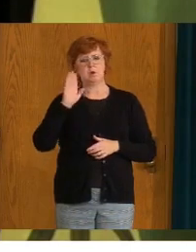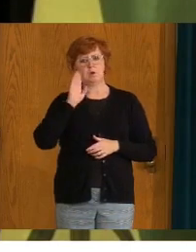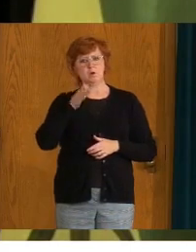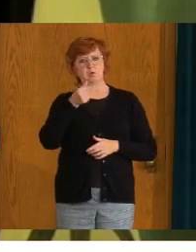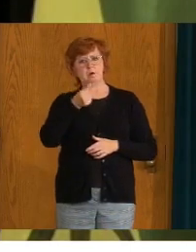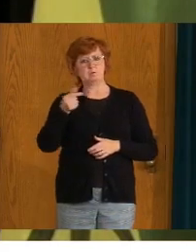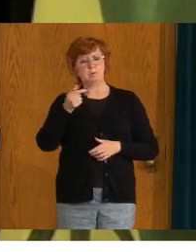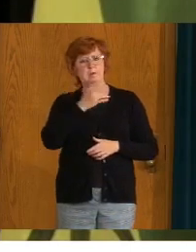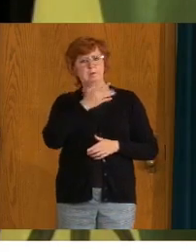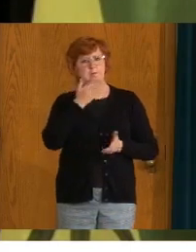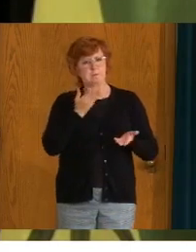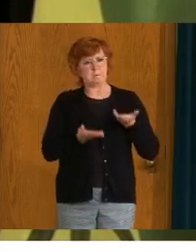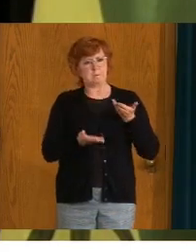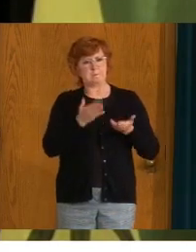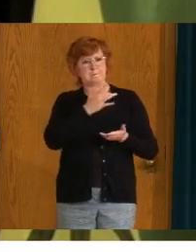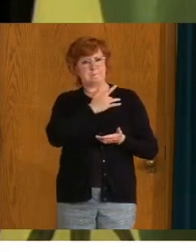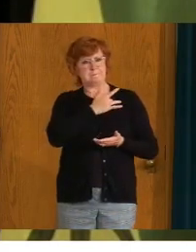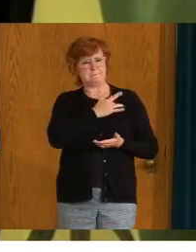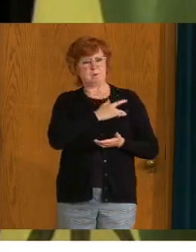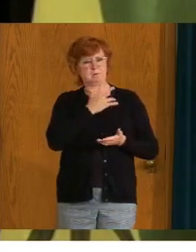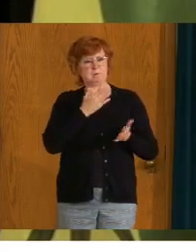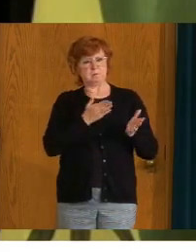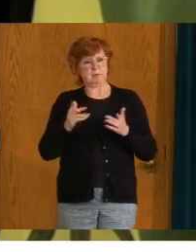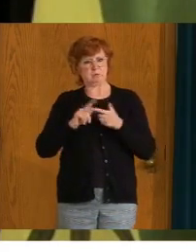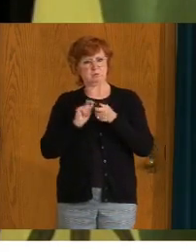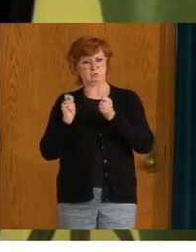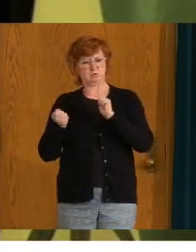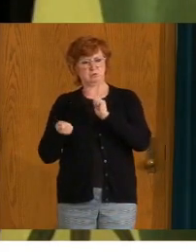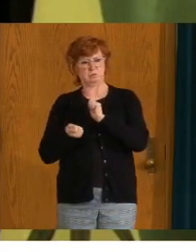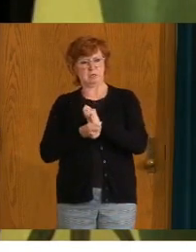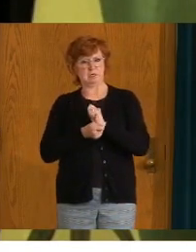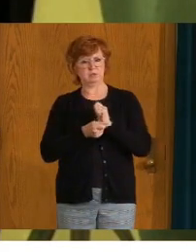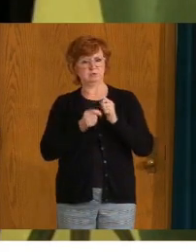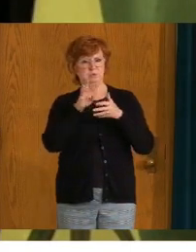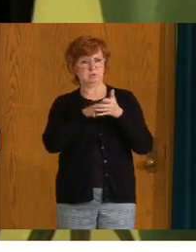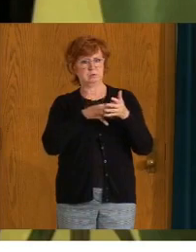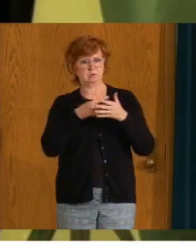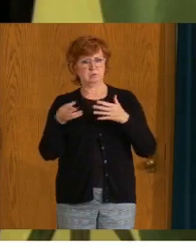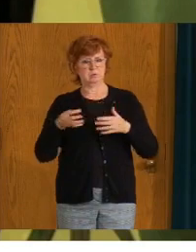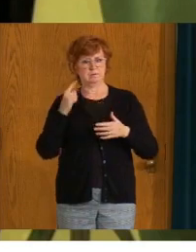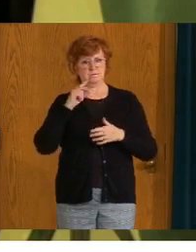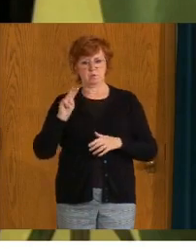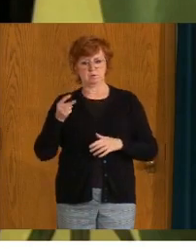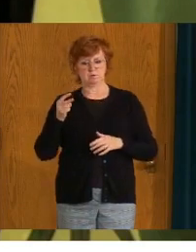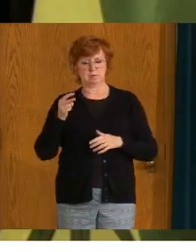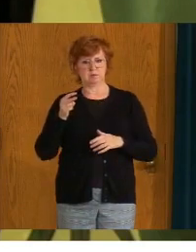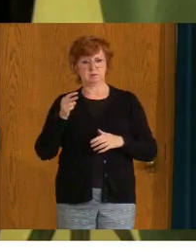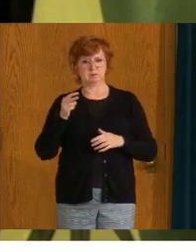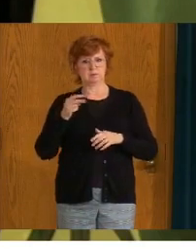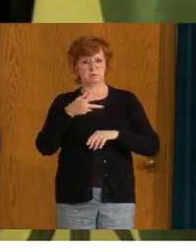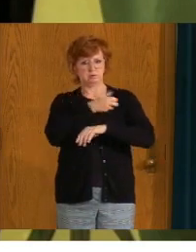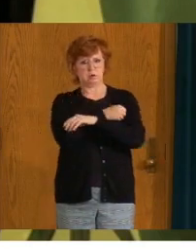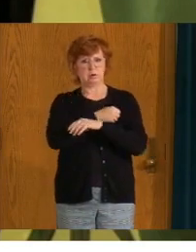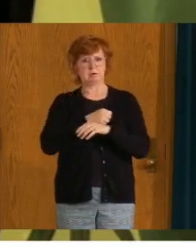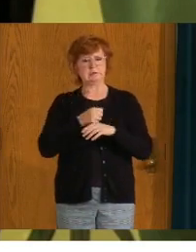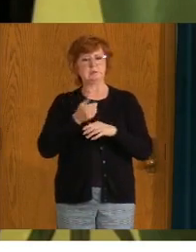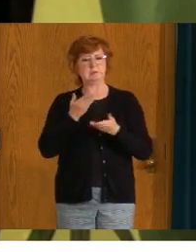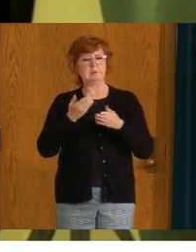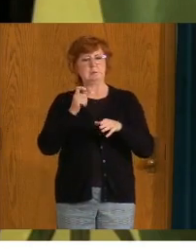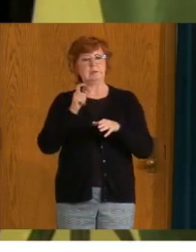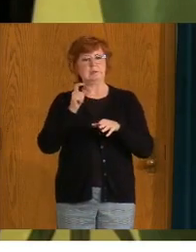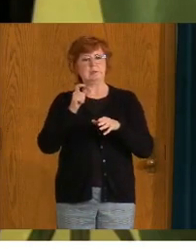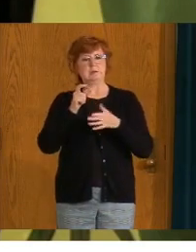variant? We're going to have the second shot open to 45 in the next couple of days. I believe it's open to 12 and over in the next